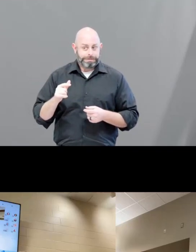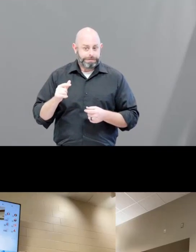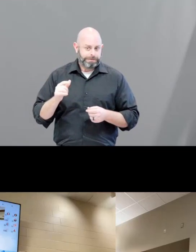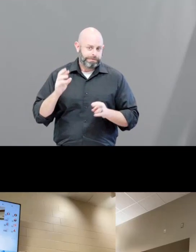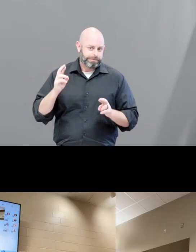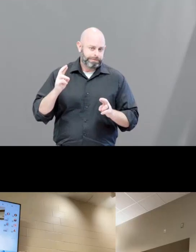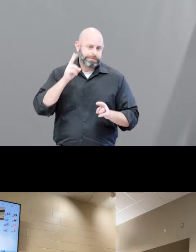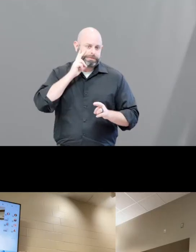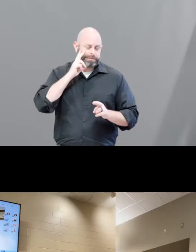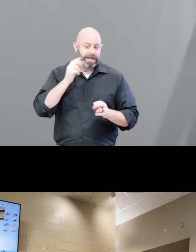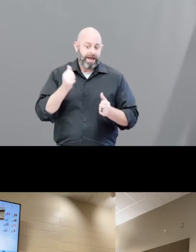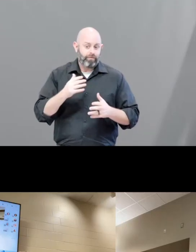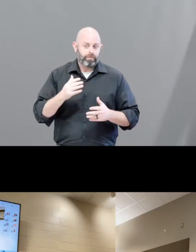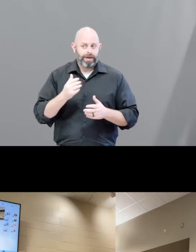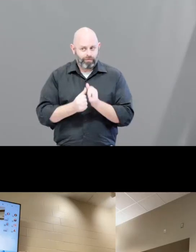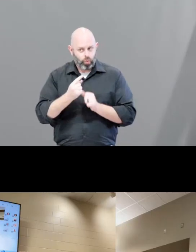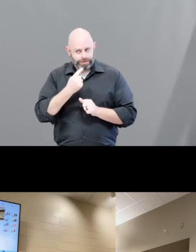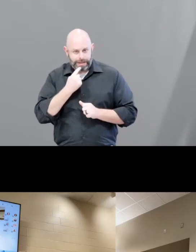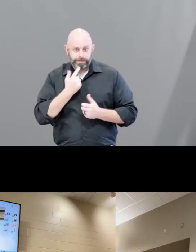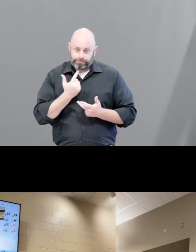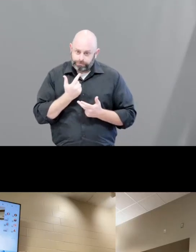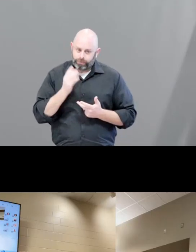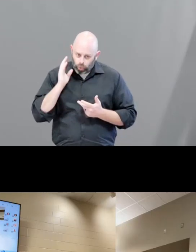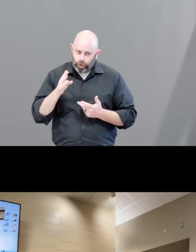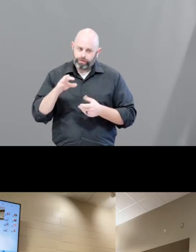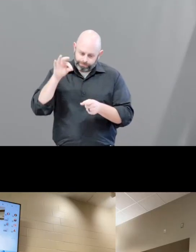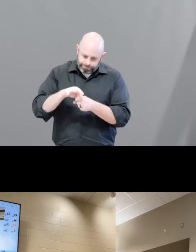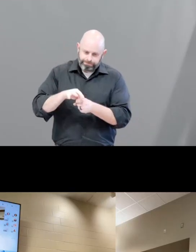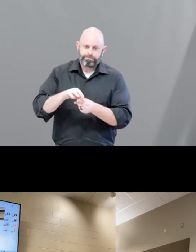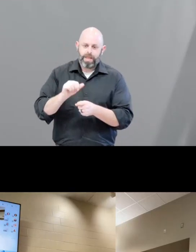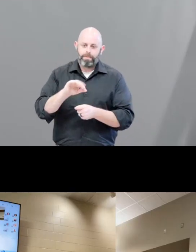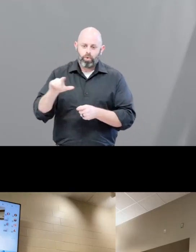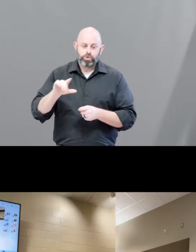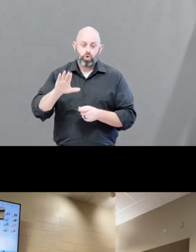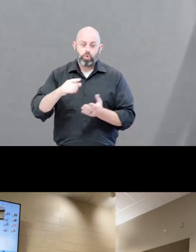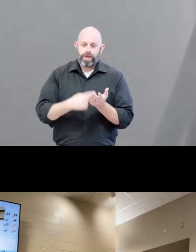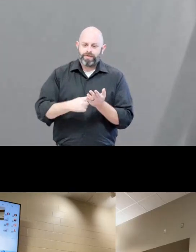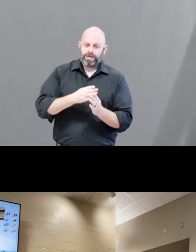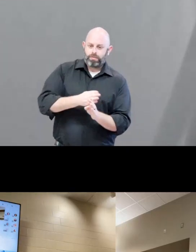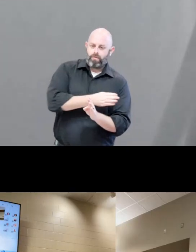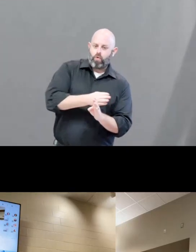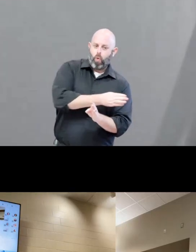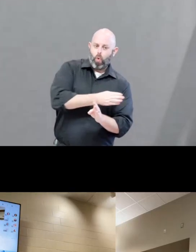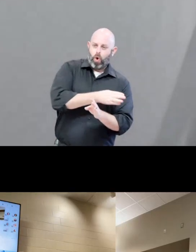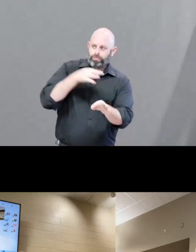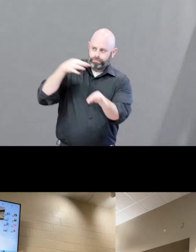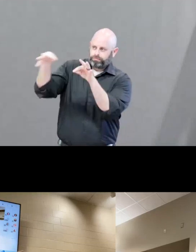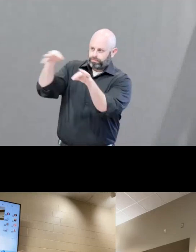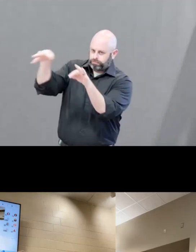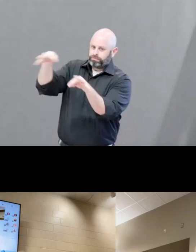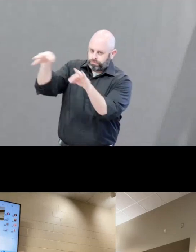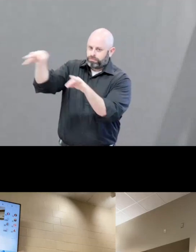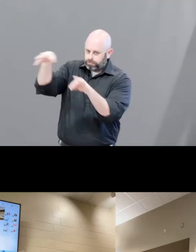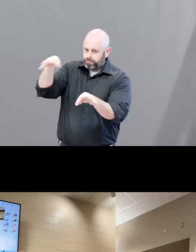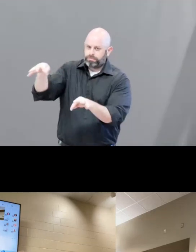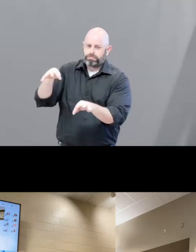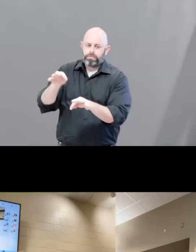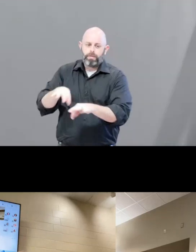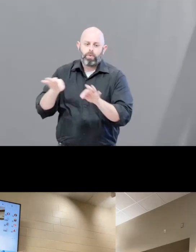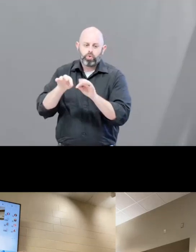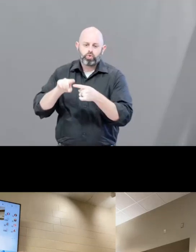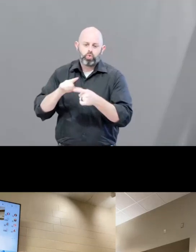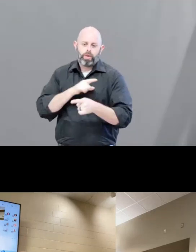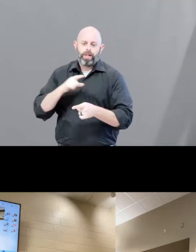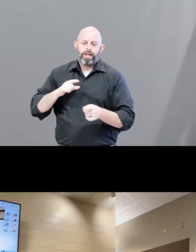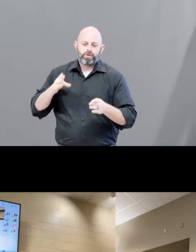indicating. So, those conversations and explaining the importance of it to us is definitely